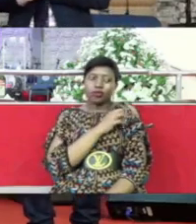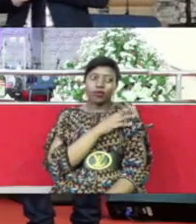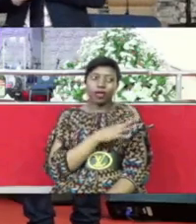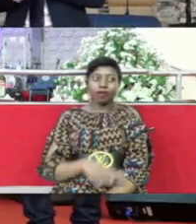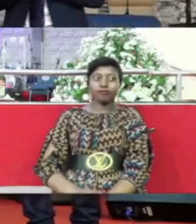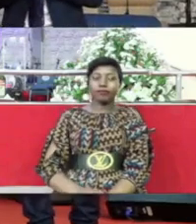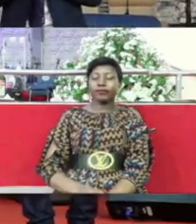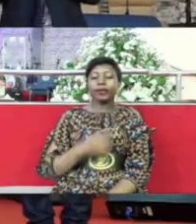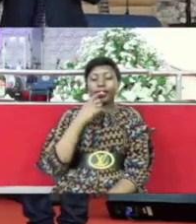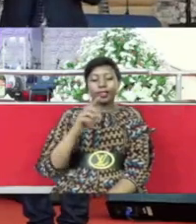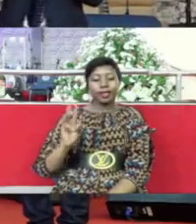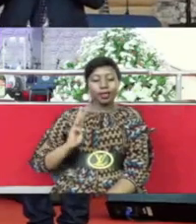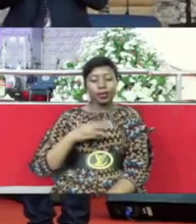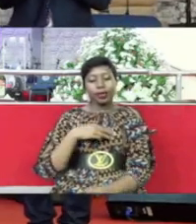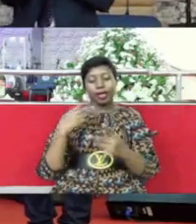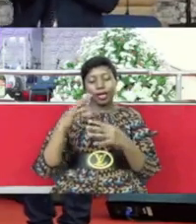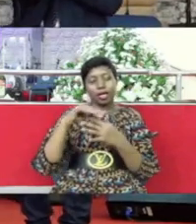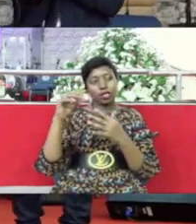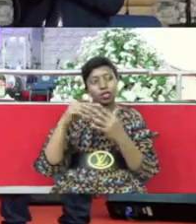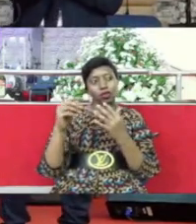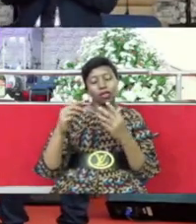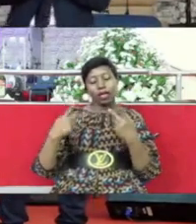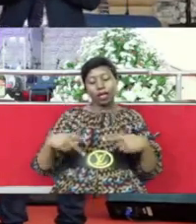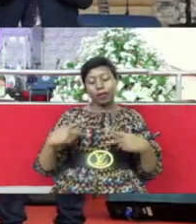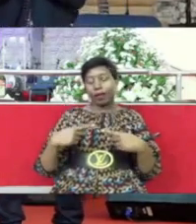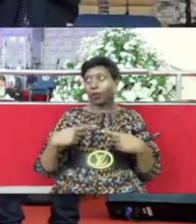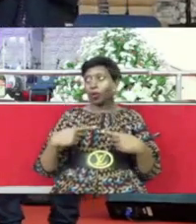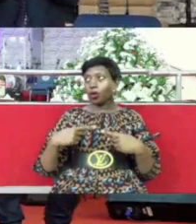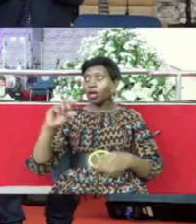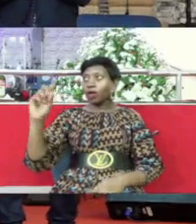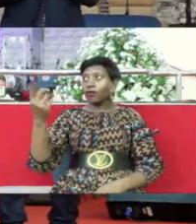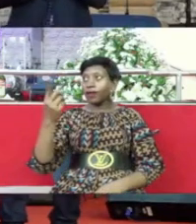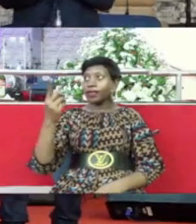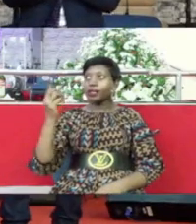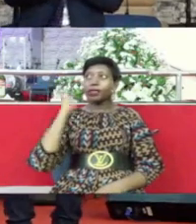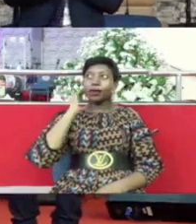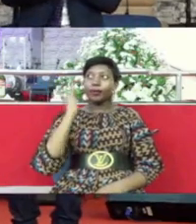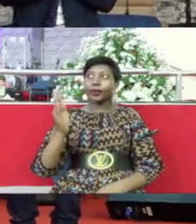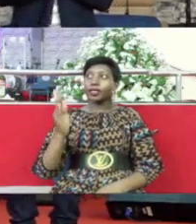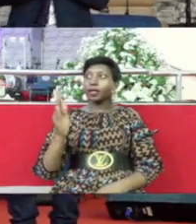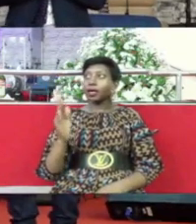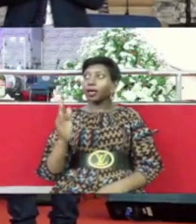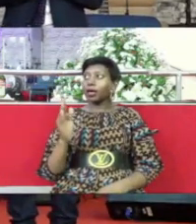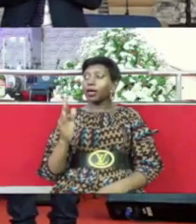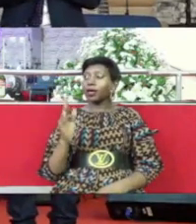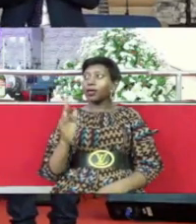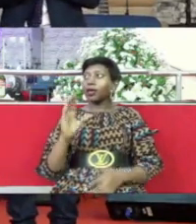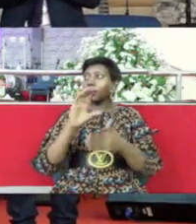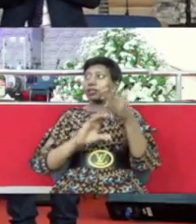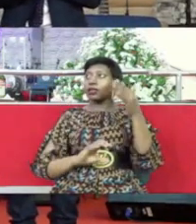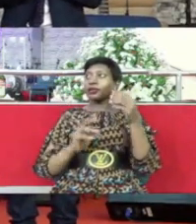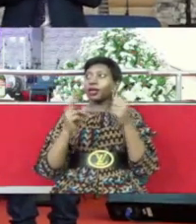we are a chosen people. Wale ambao wamechaguliwa. 1 Peter 2 verse 9. Petero wa kwanza 2:9. Up to 10a. But you